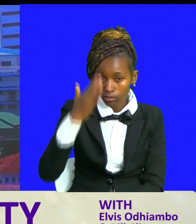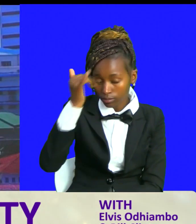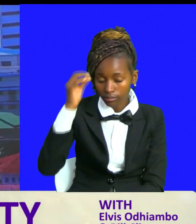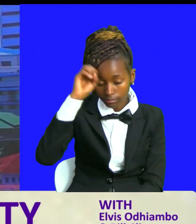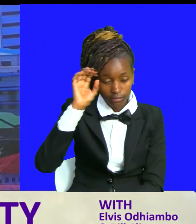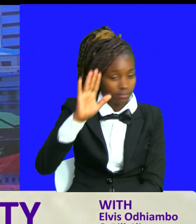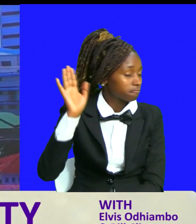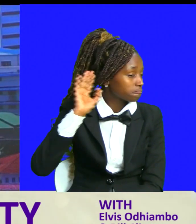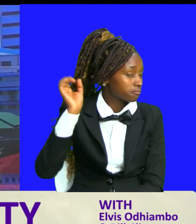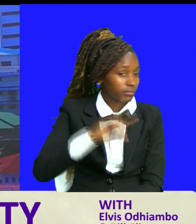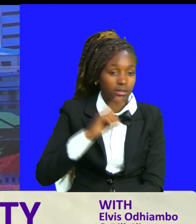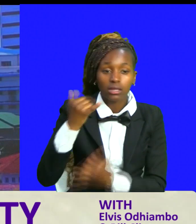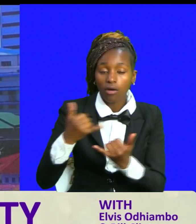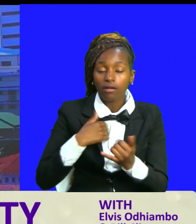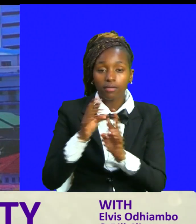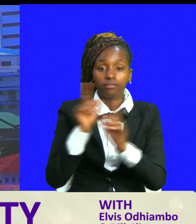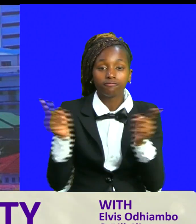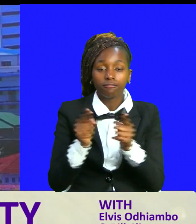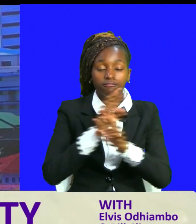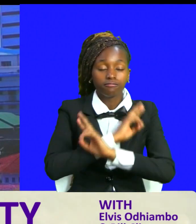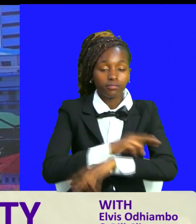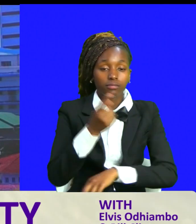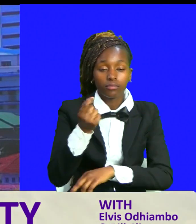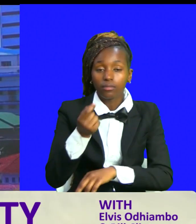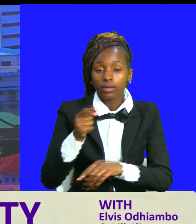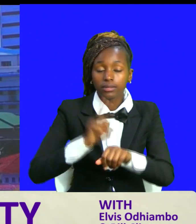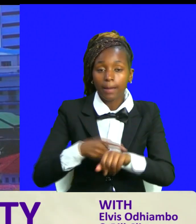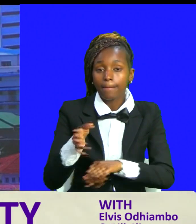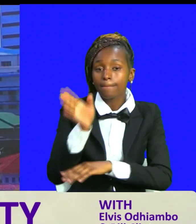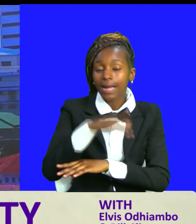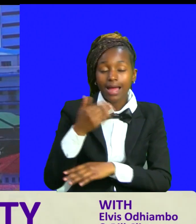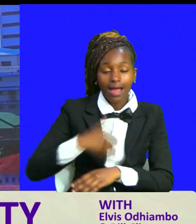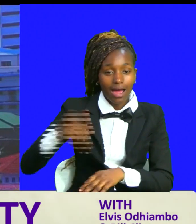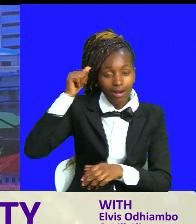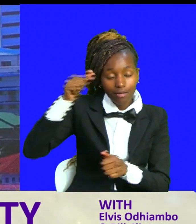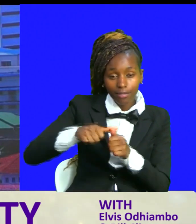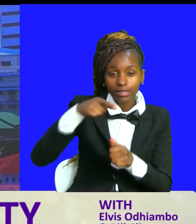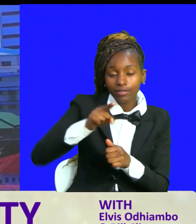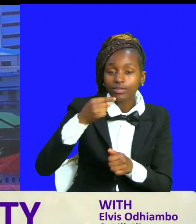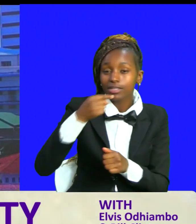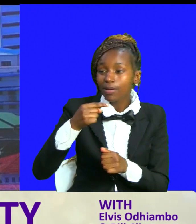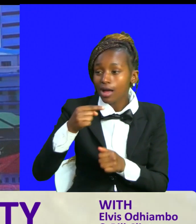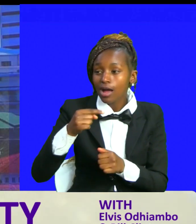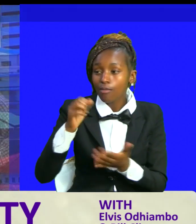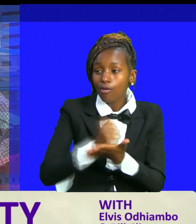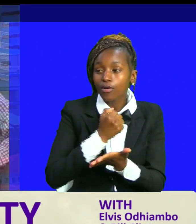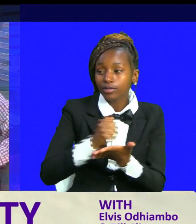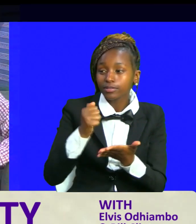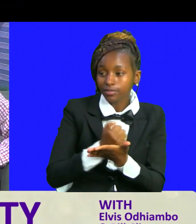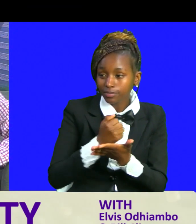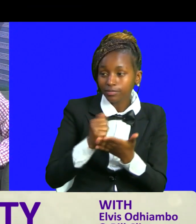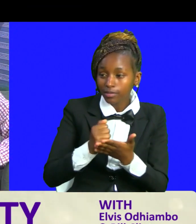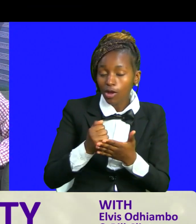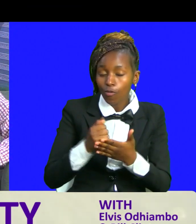Now we have to take a quick short break, but when we get back, I remember you quitted Posta Rangers to Arsenal in the English Premier